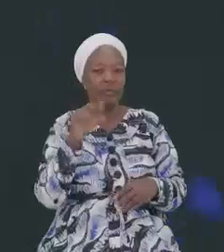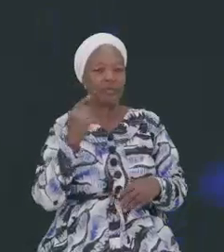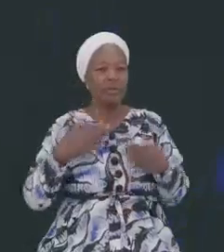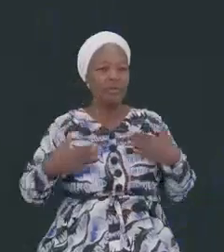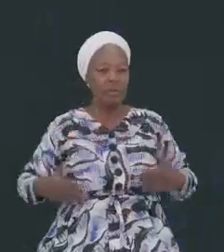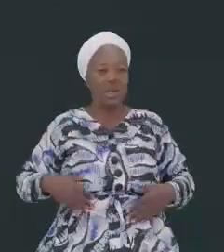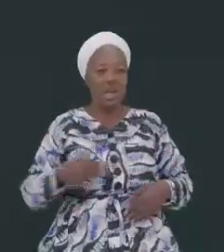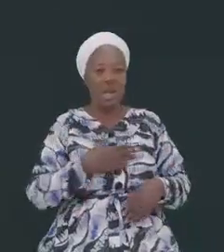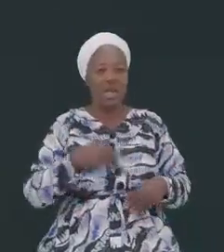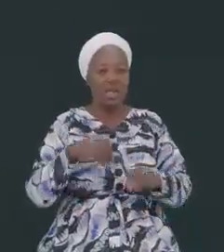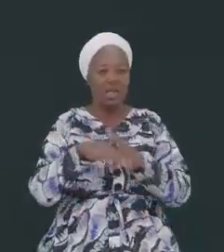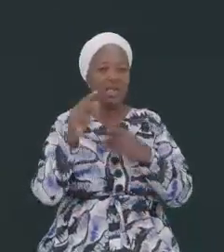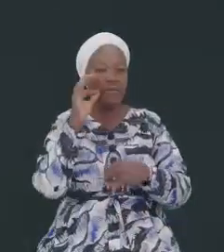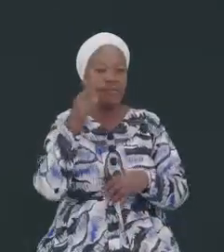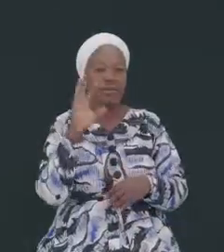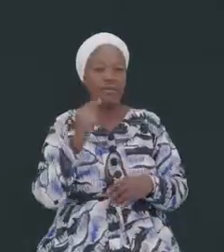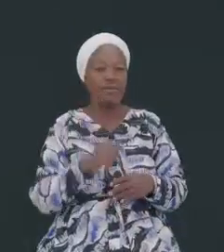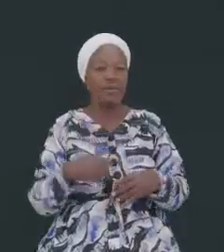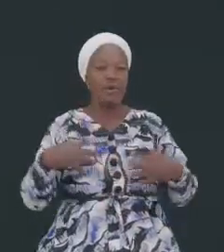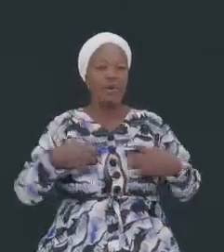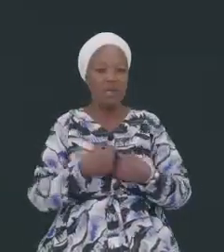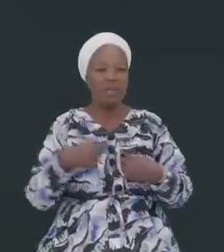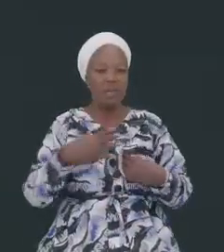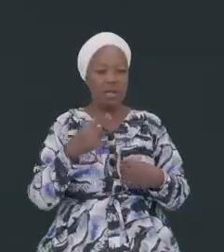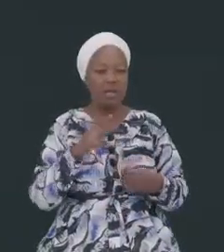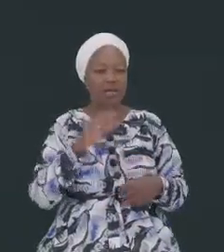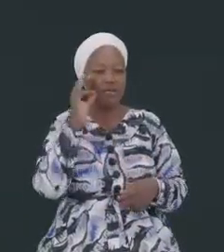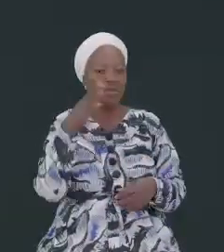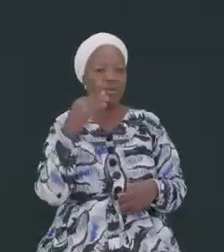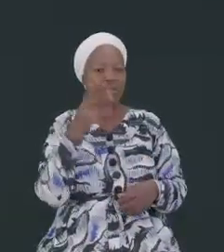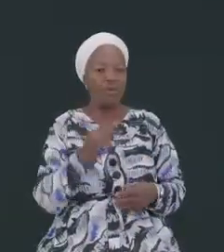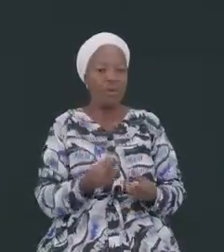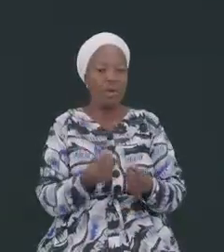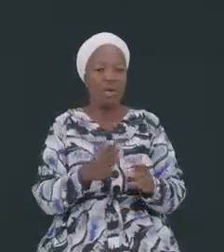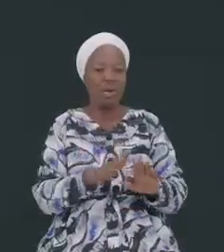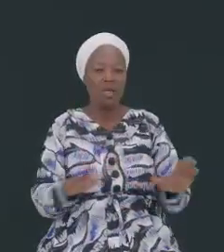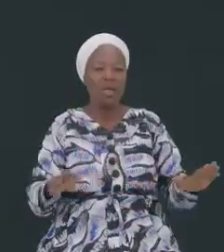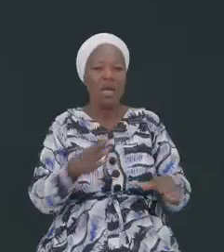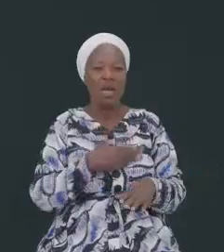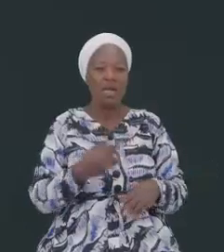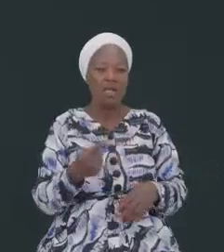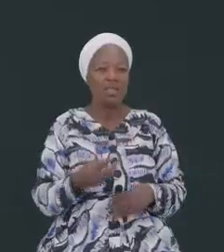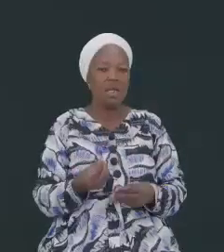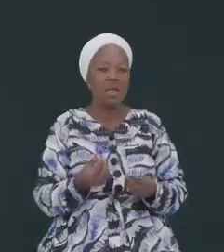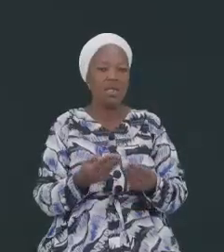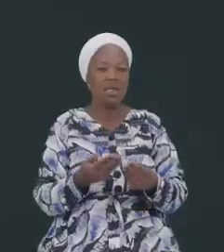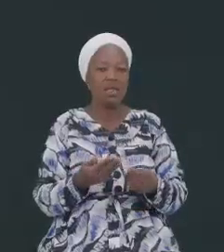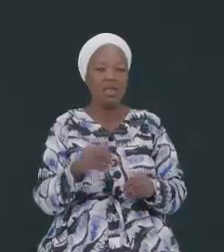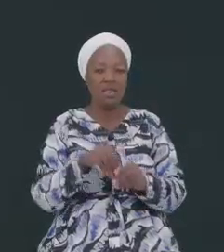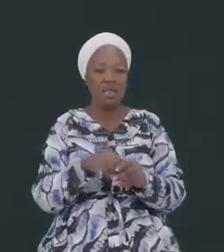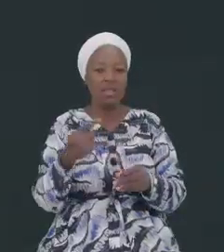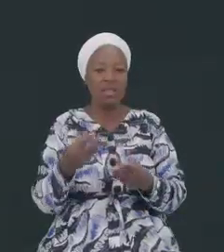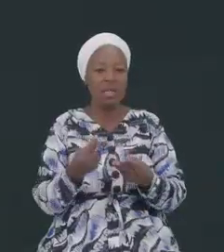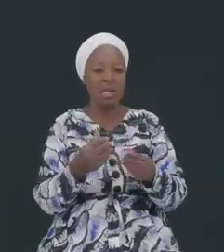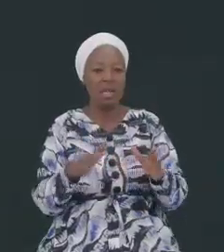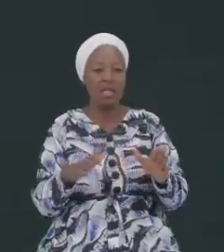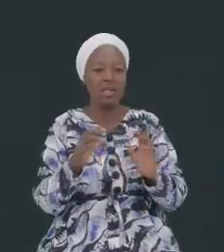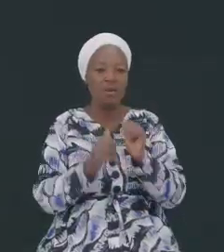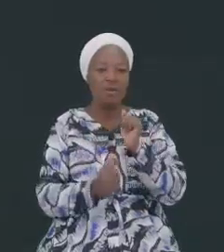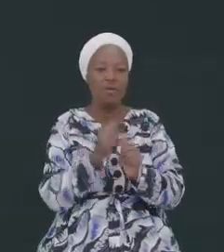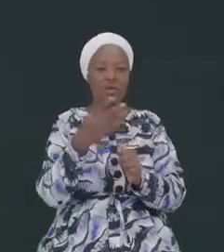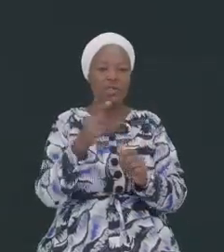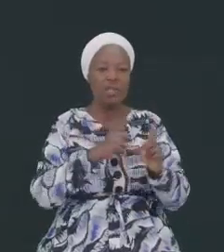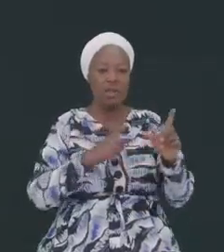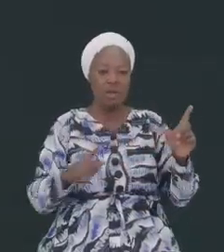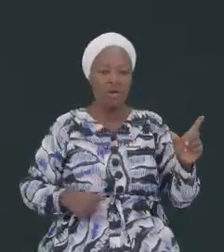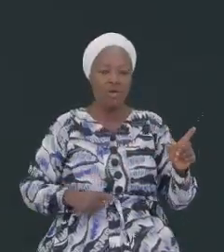and in the fruit of thy cattle, and in the fruit of thy ground, and the Lord, and it says, and the land